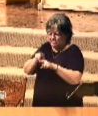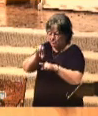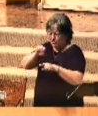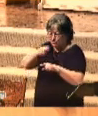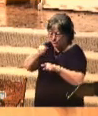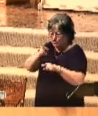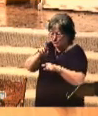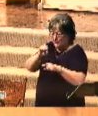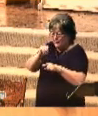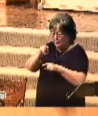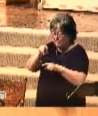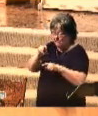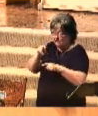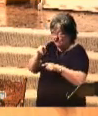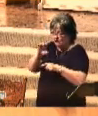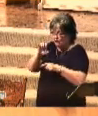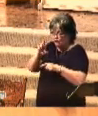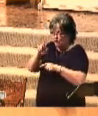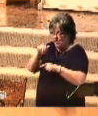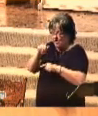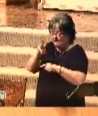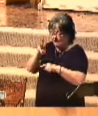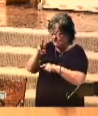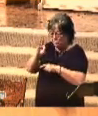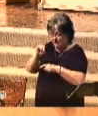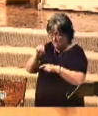She only had one good leg left.